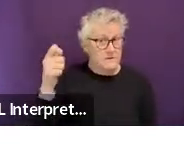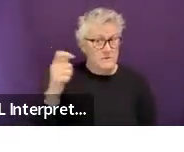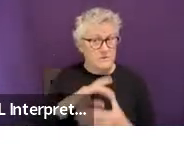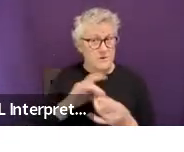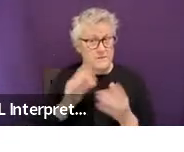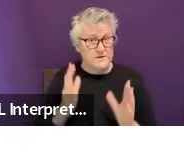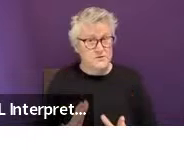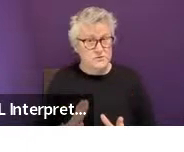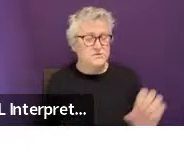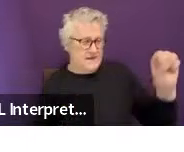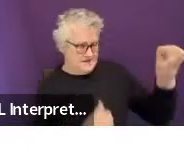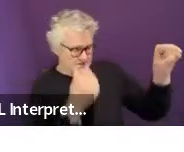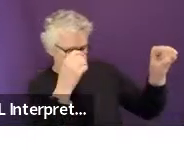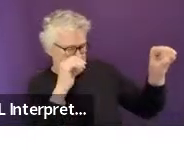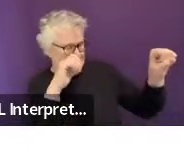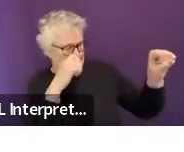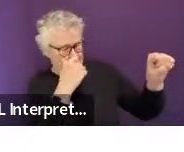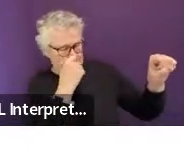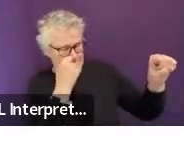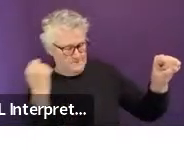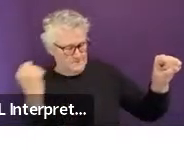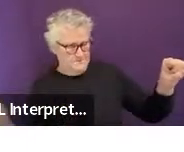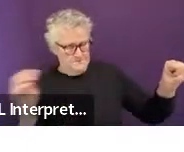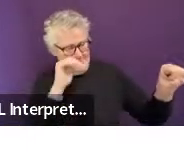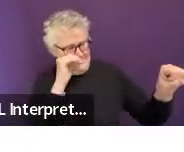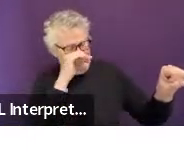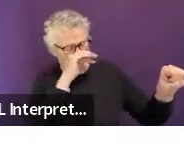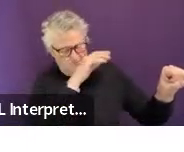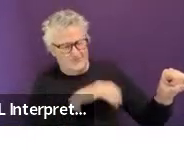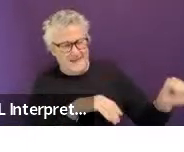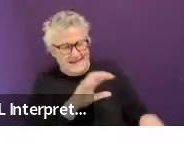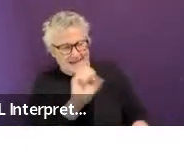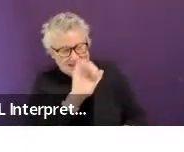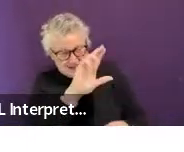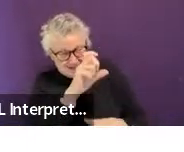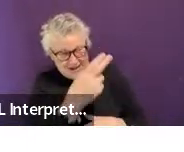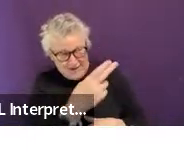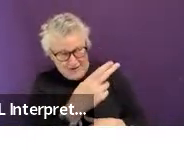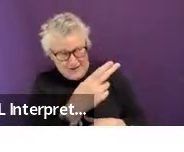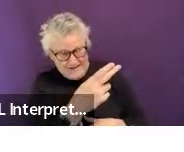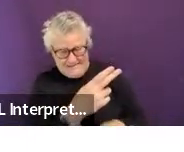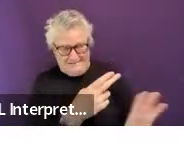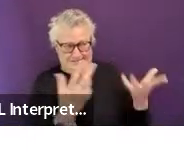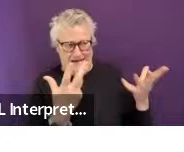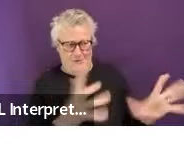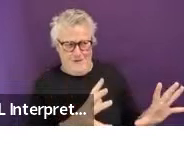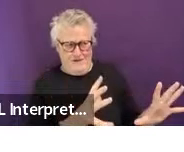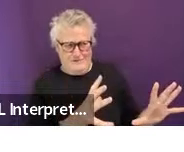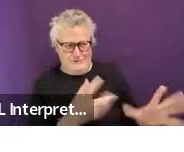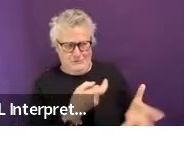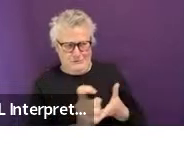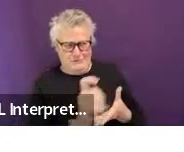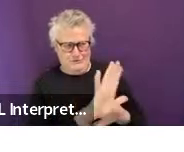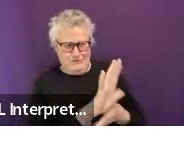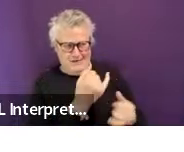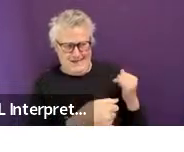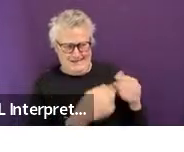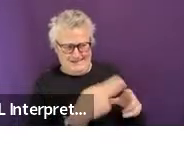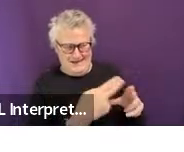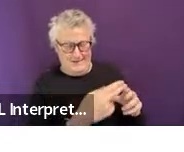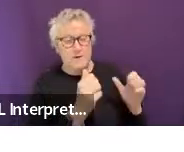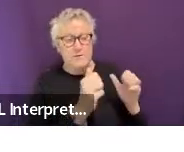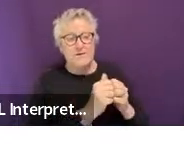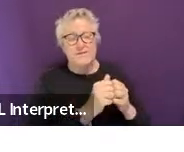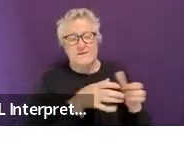Yes, we do. Sarah, and I don't want to try to pronounce your last name, with the Street Trust. There we